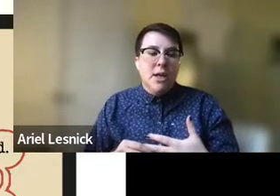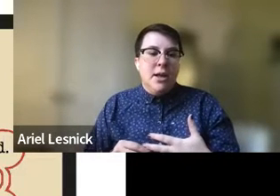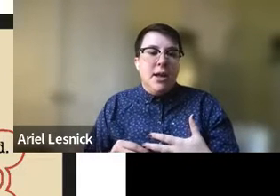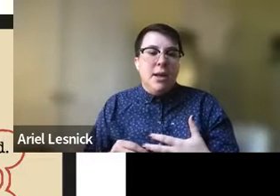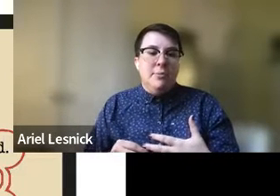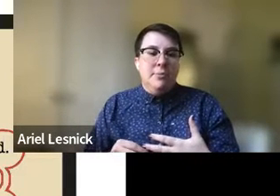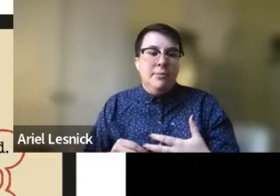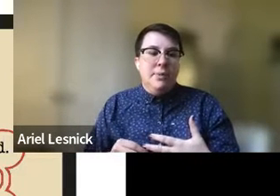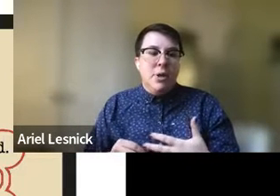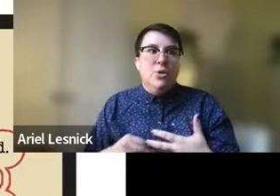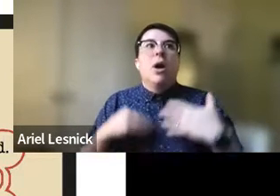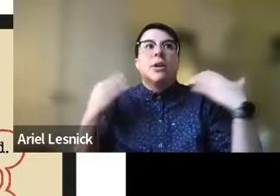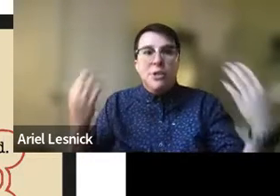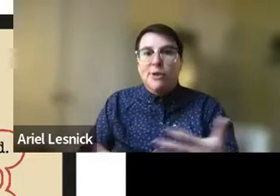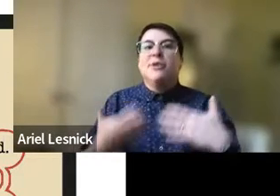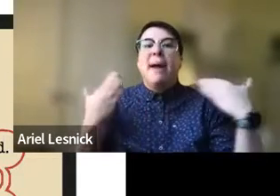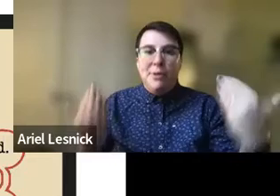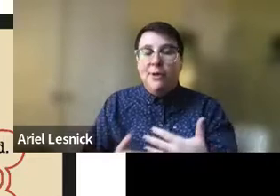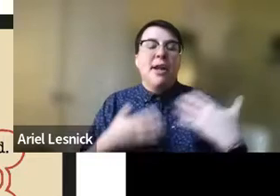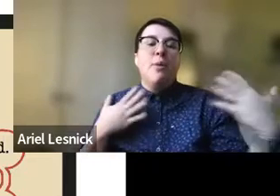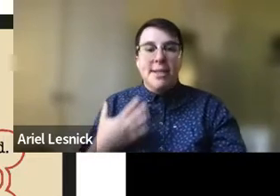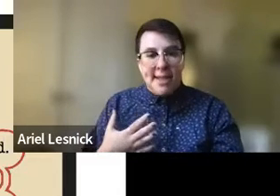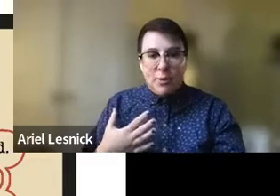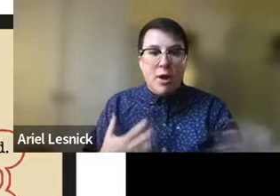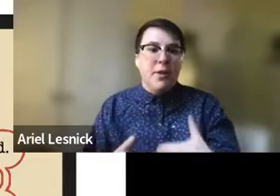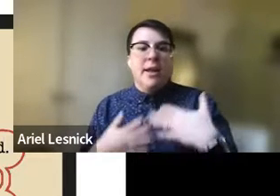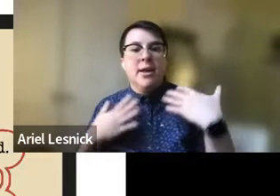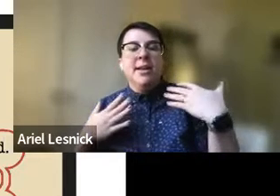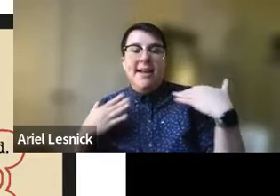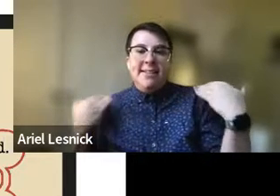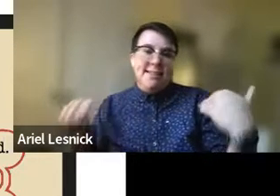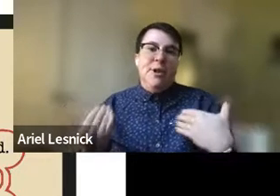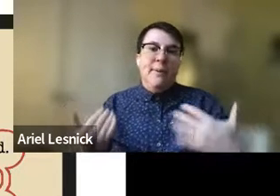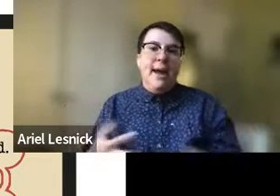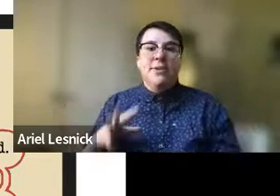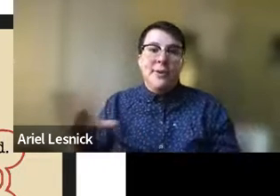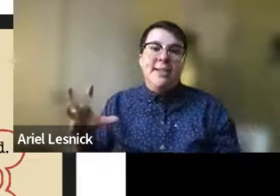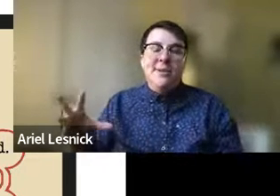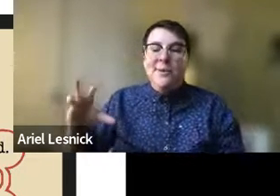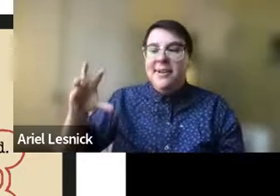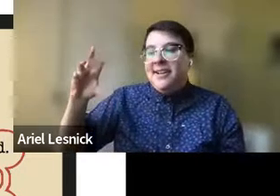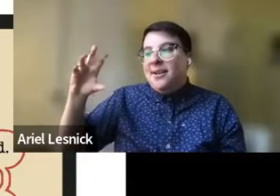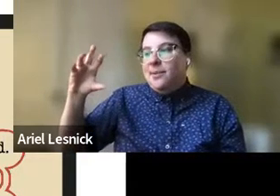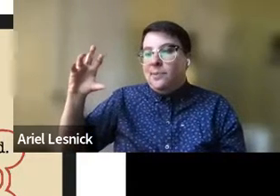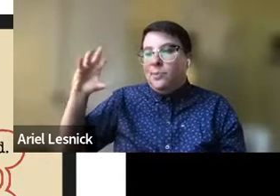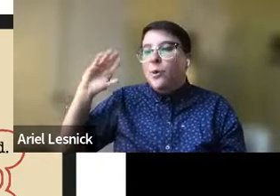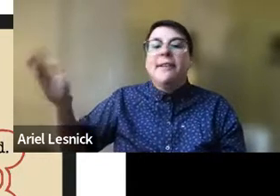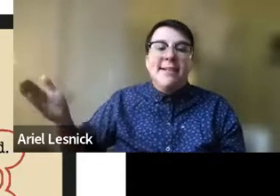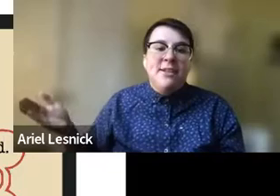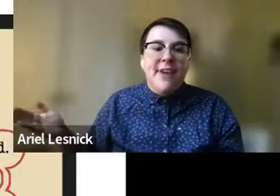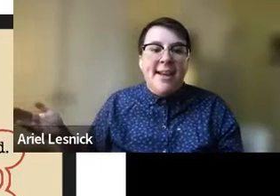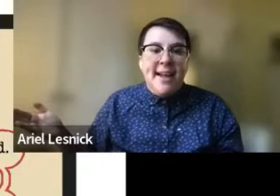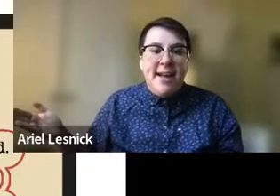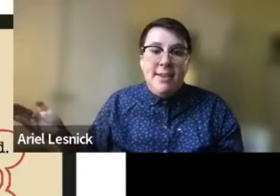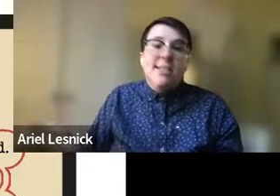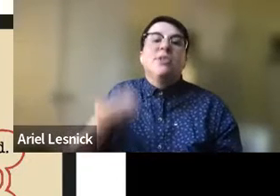folks who are concerned about, they don't want to say the wrong thing. I also like to bring light